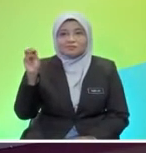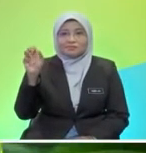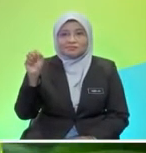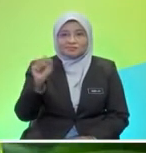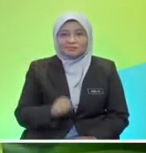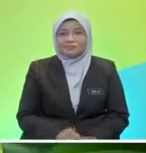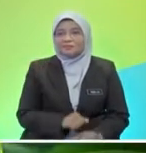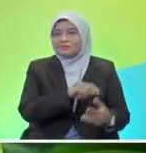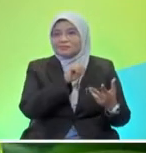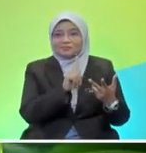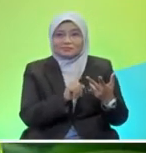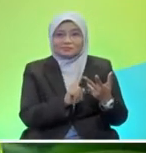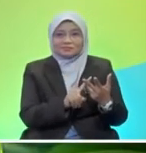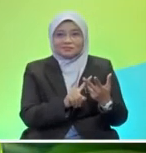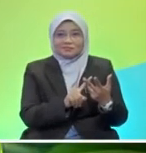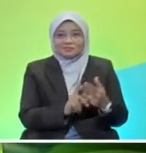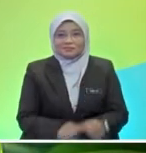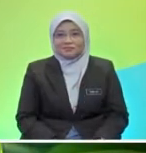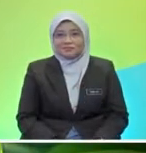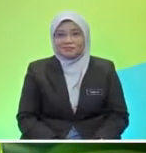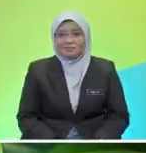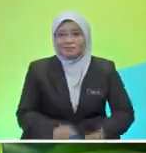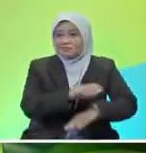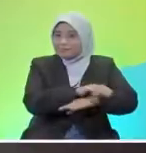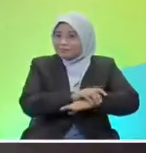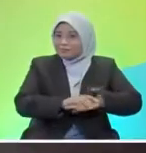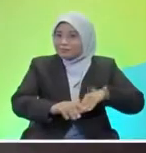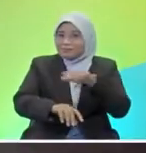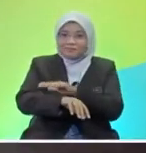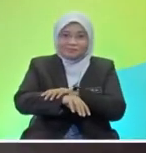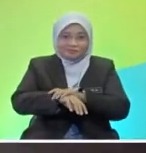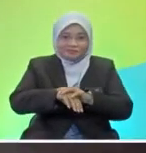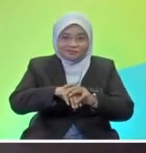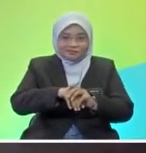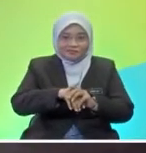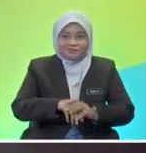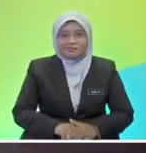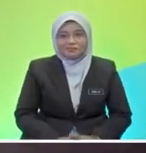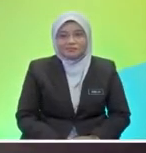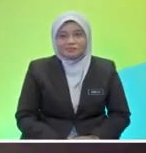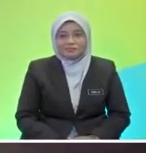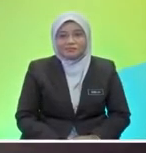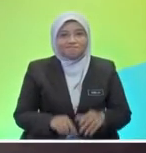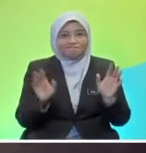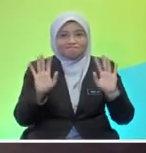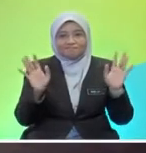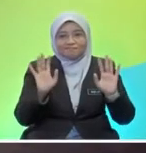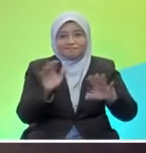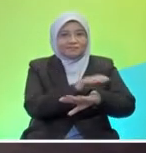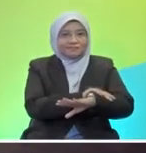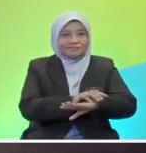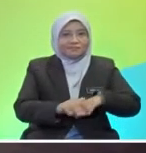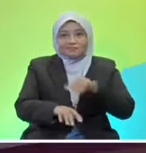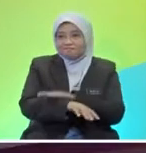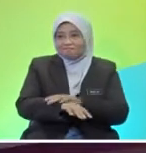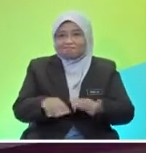one is the hand. Mm. One side hand. Both sides are hands, okay? Oh. It's